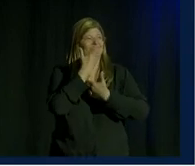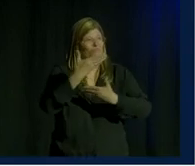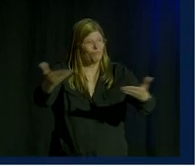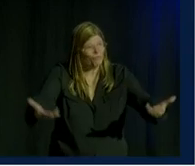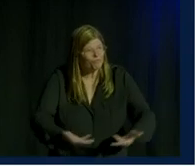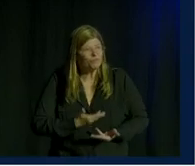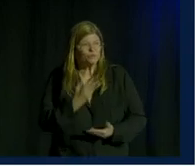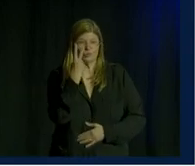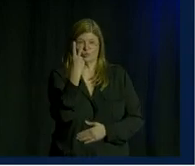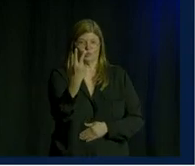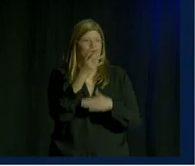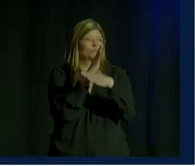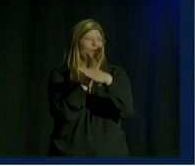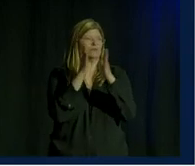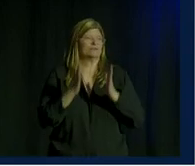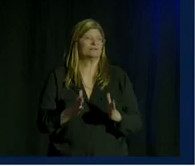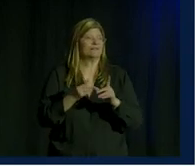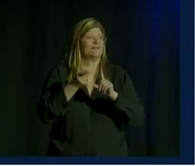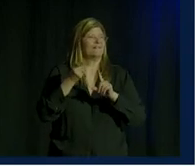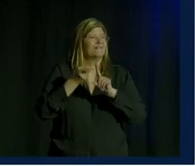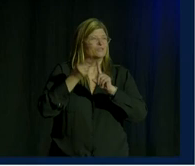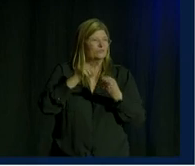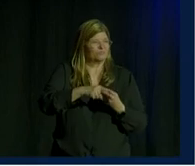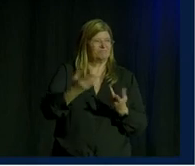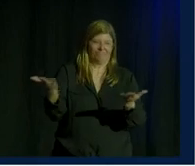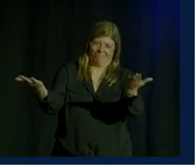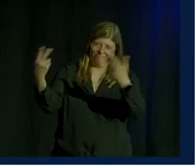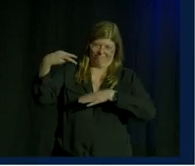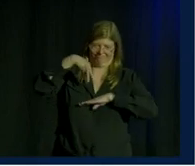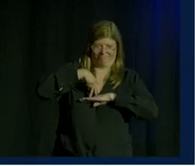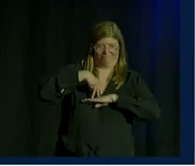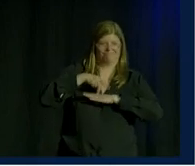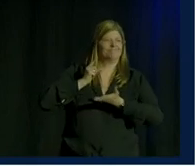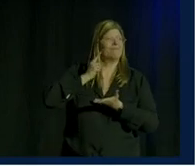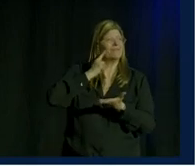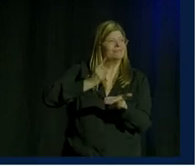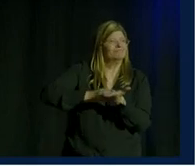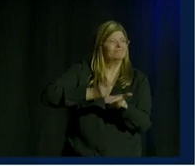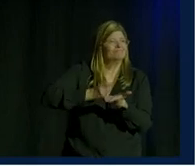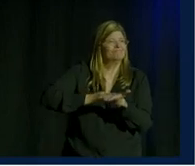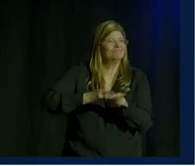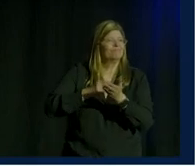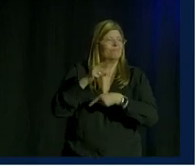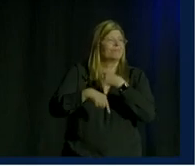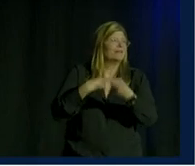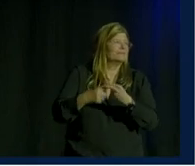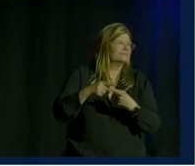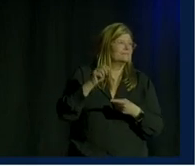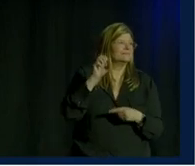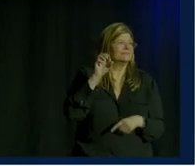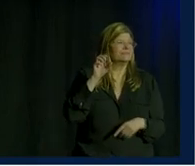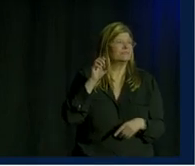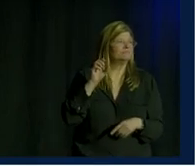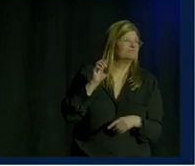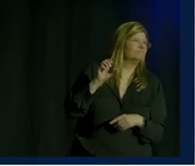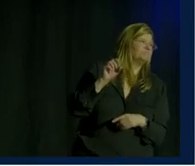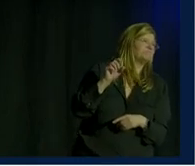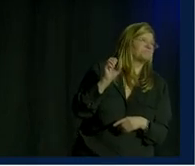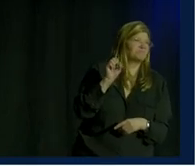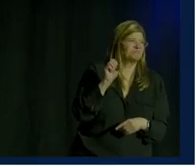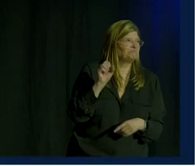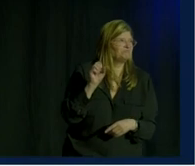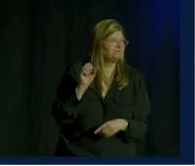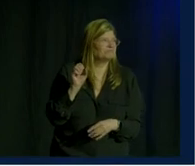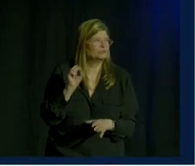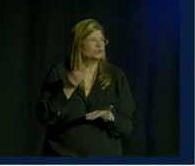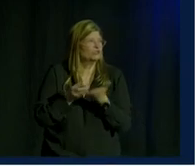businesses. I'm sure everyone has heard of our Great Streets program, and today I'm here and